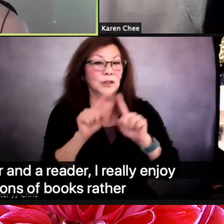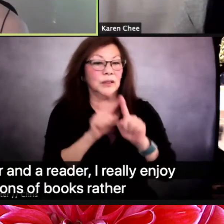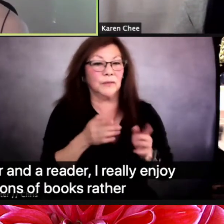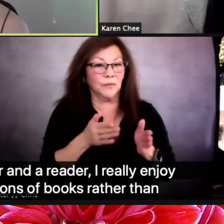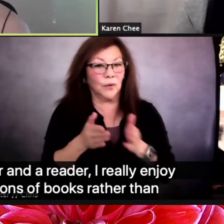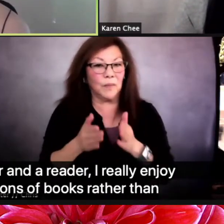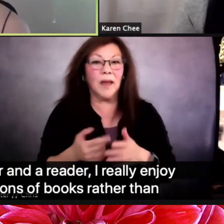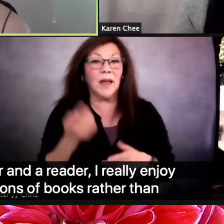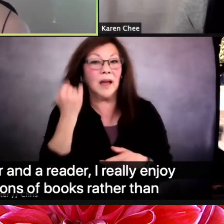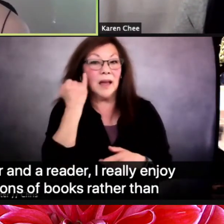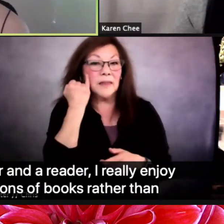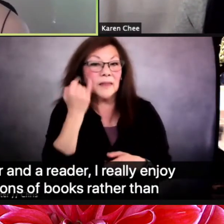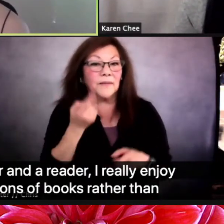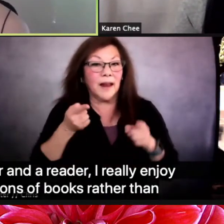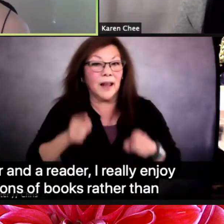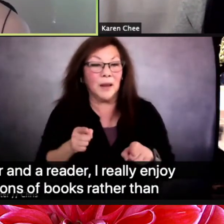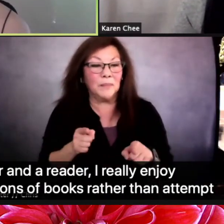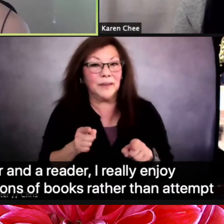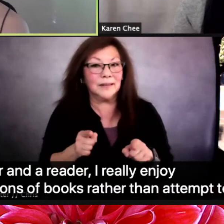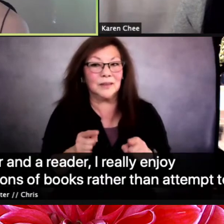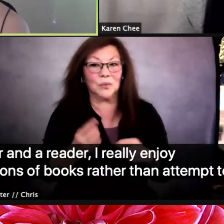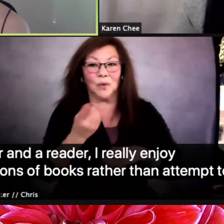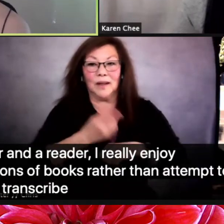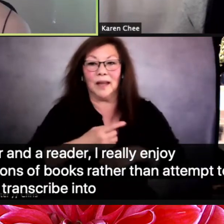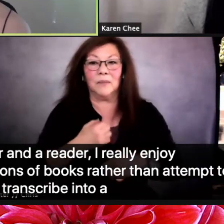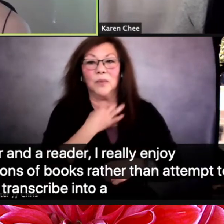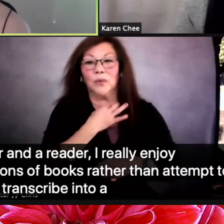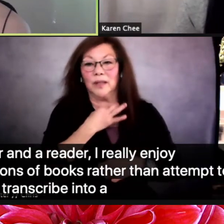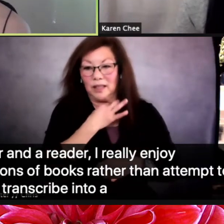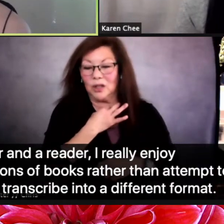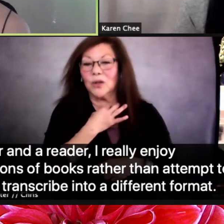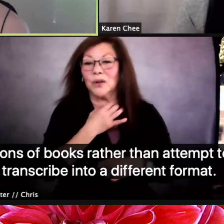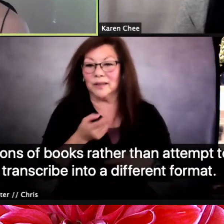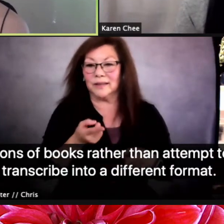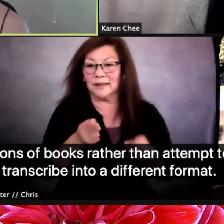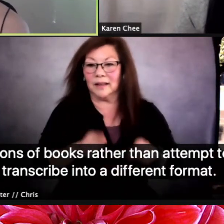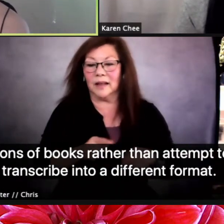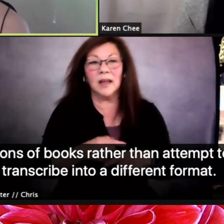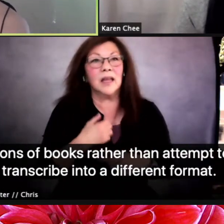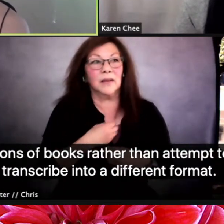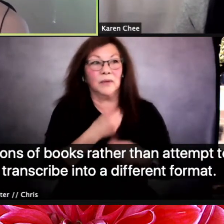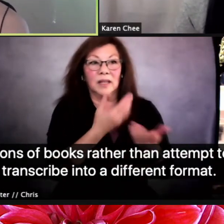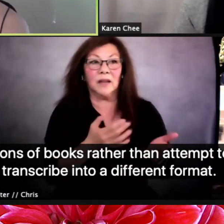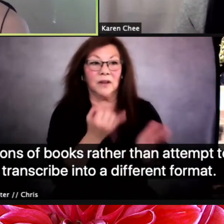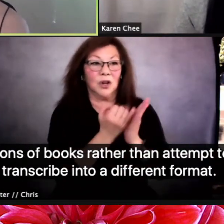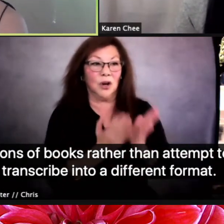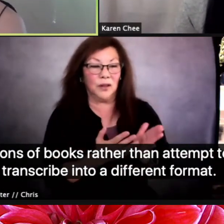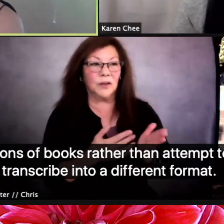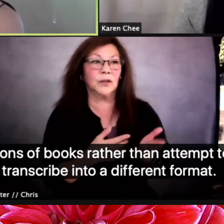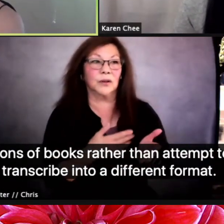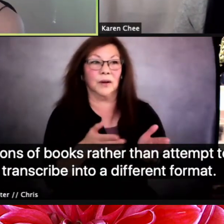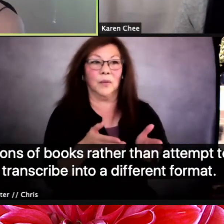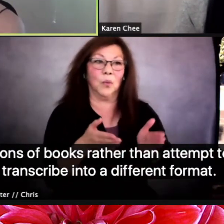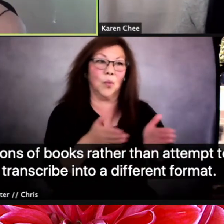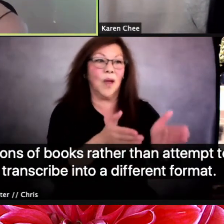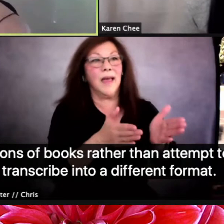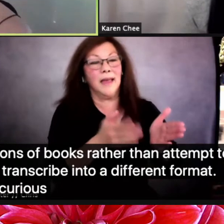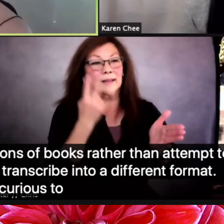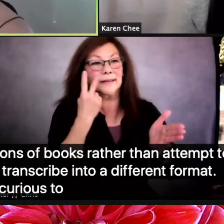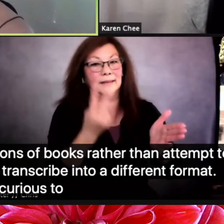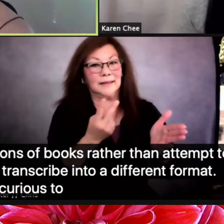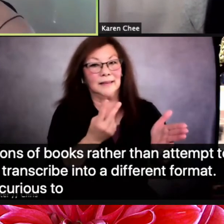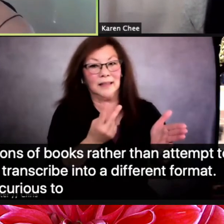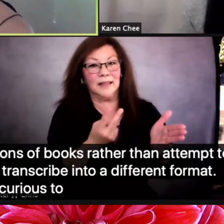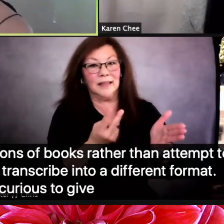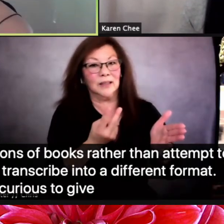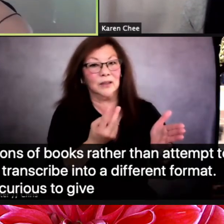happens one day, I'd be really curious about that. I'd be curious to sort of like give another artist like a leeway, sort of like a way to see